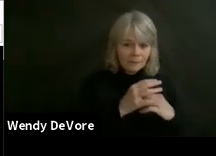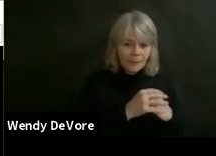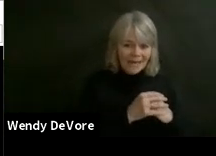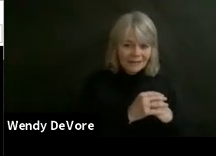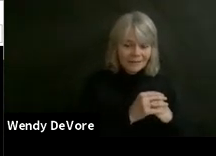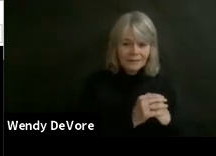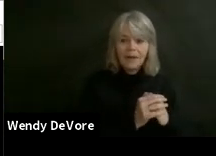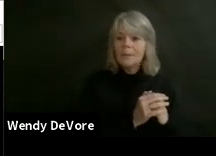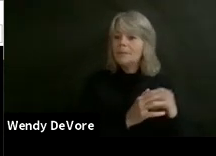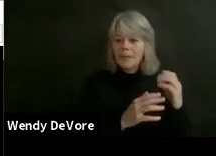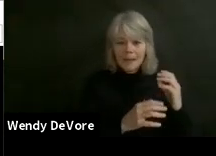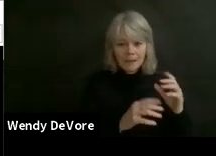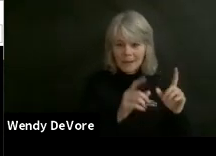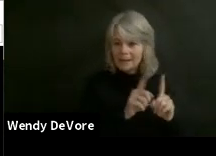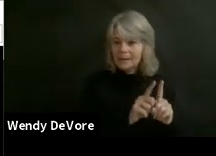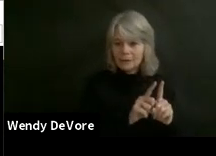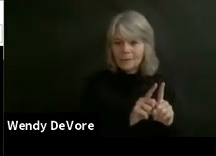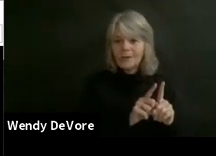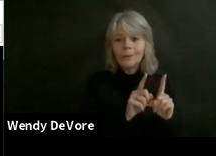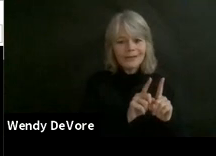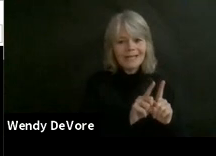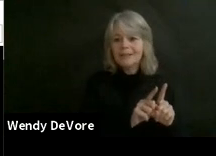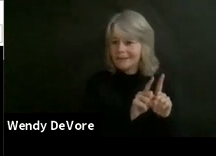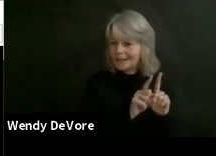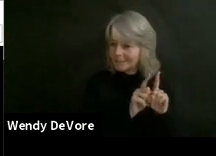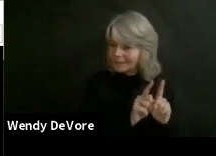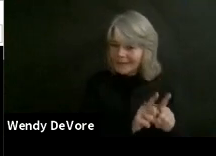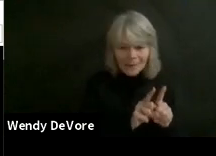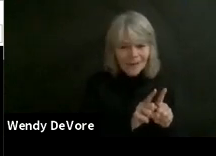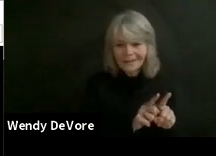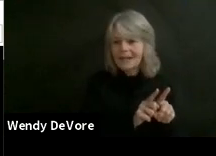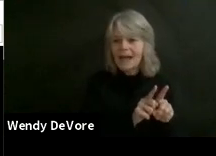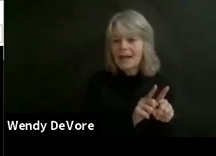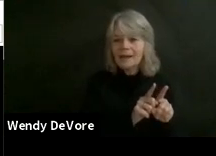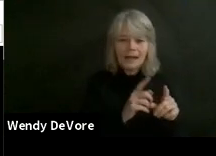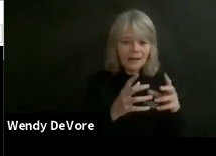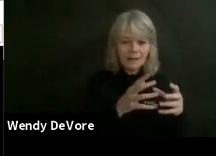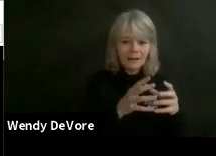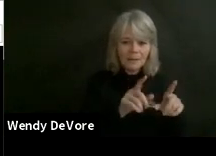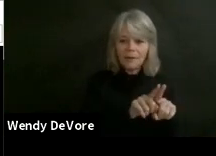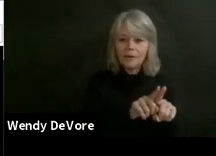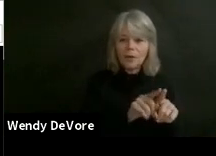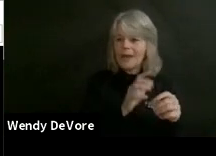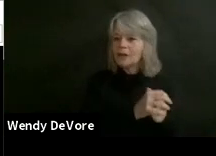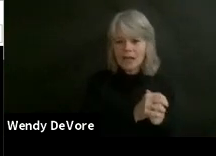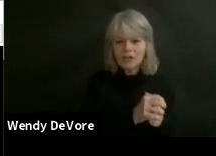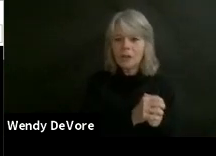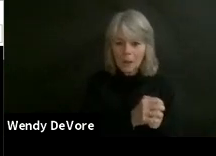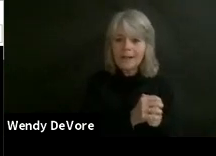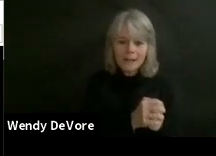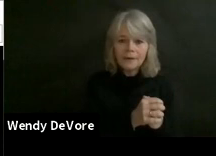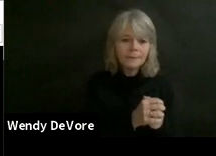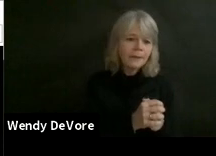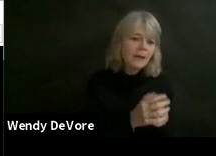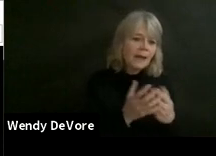based, they, that interpreter will need to sit side by side. And so they are touching